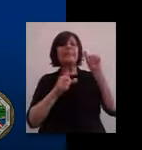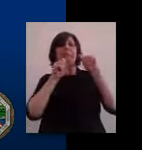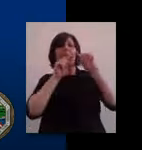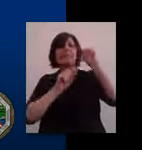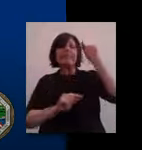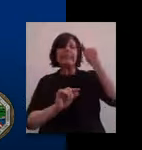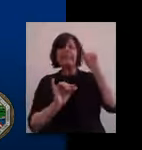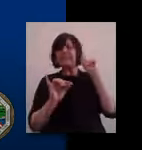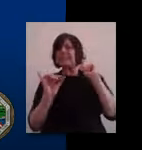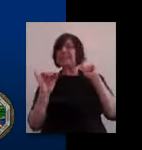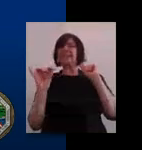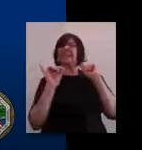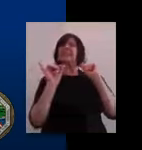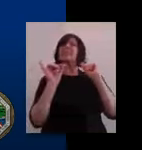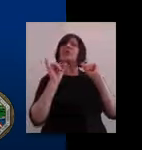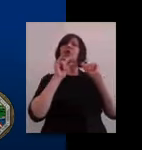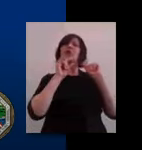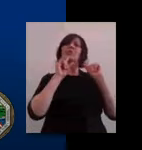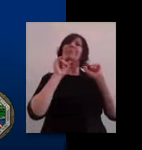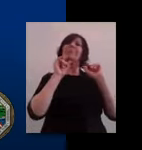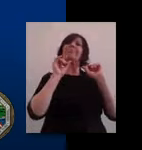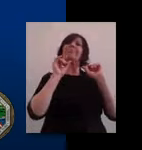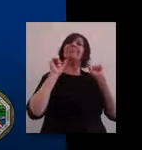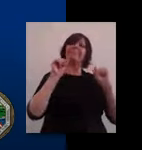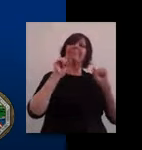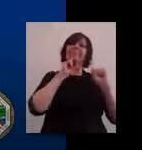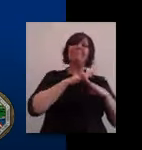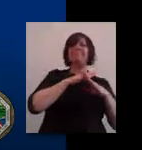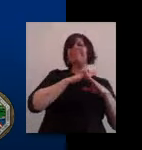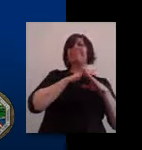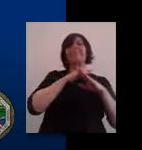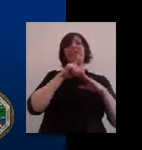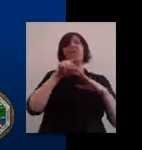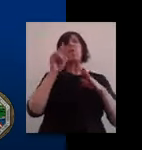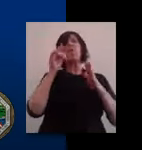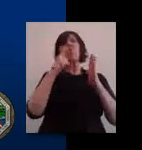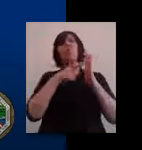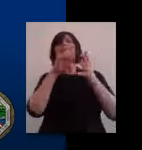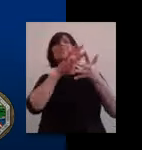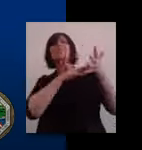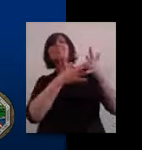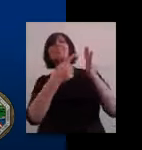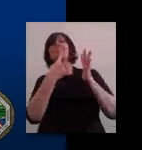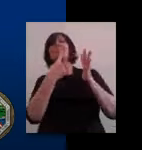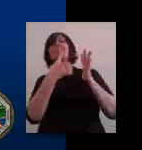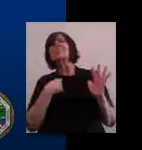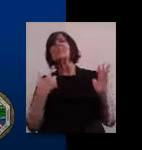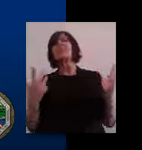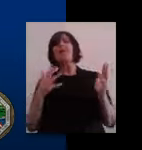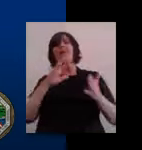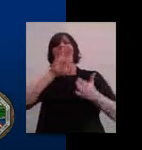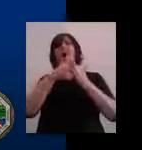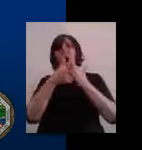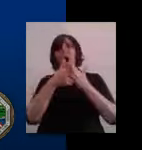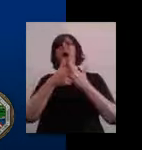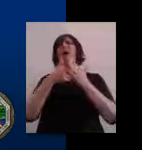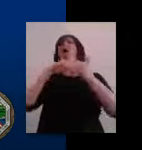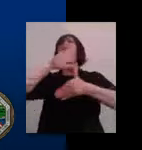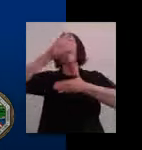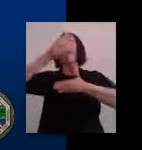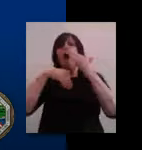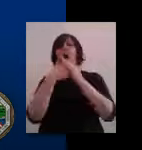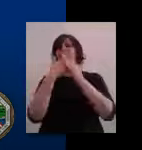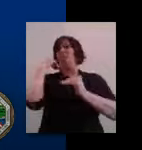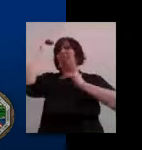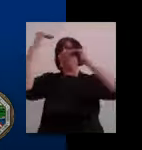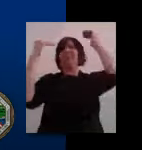percentages. So I think that what that tells us is that all adults are susceptible to symptomatic COVID-19.